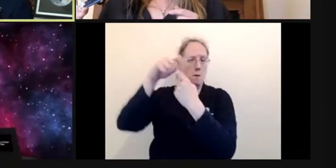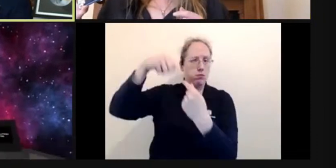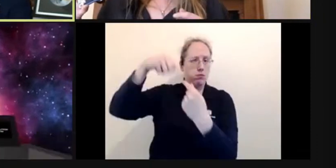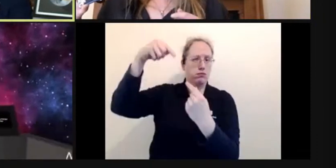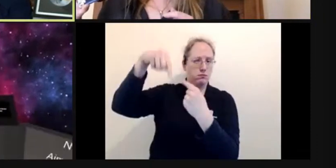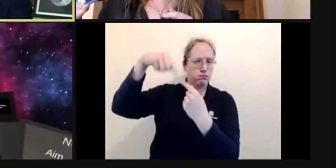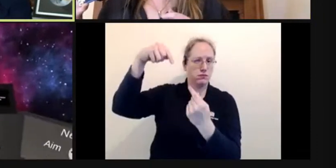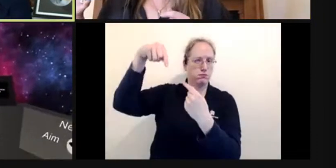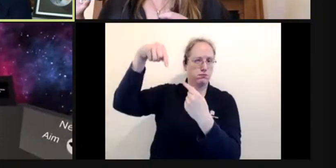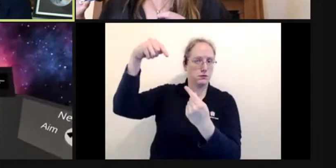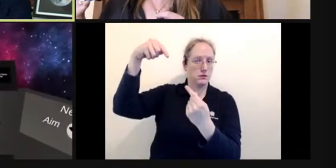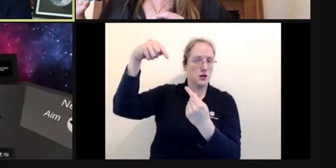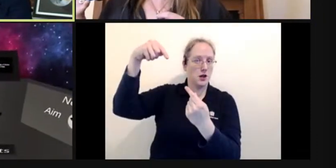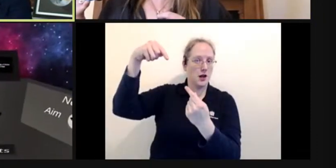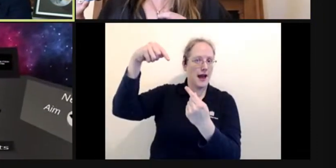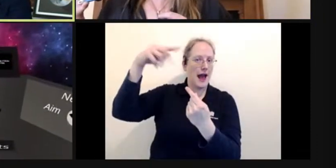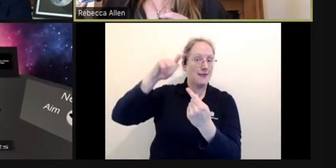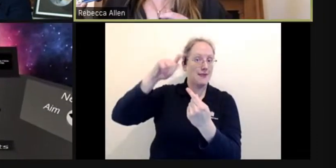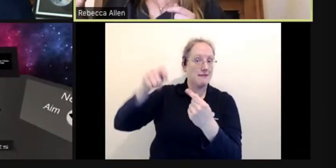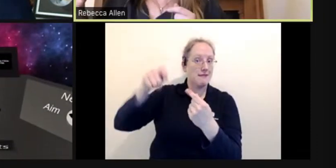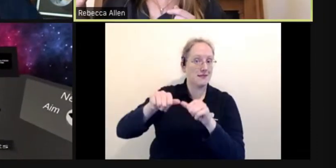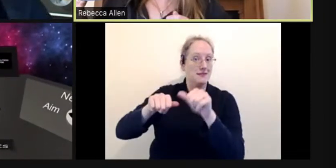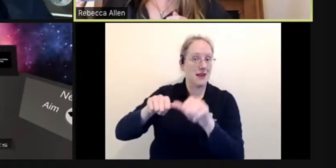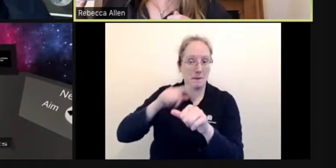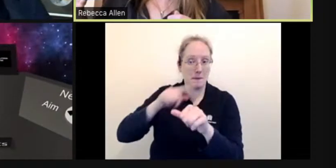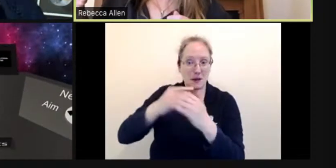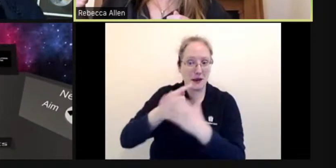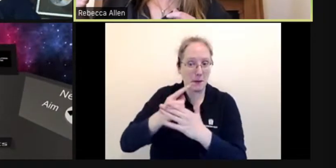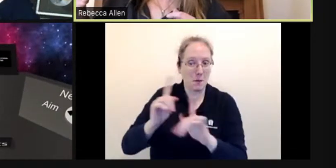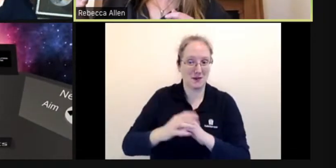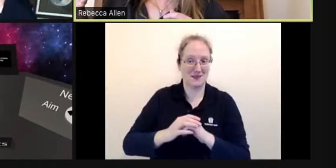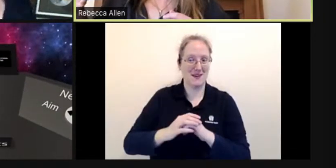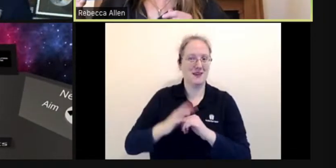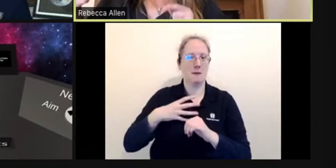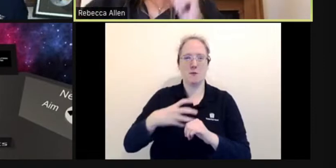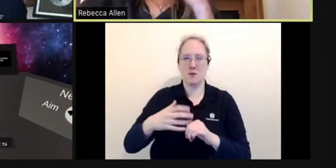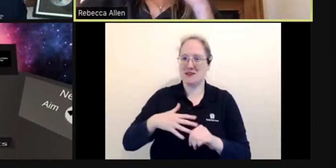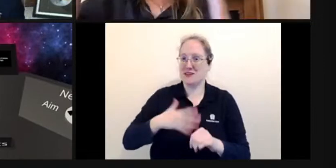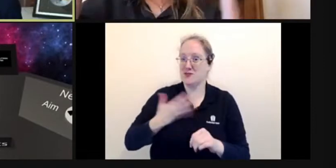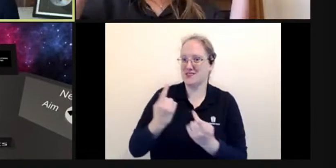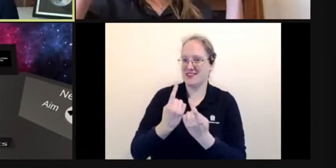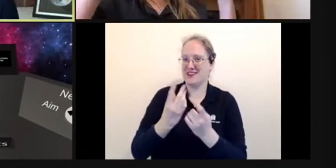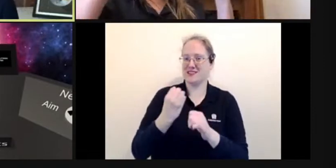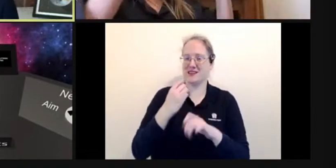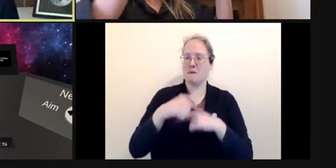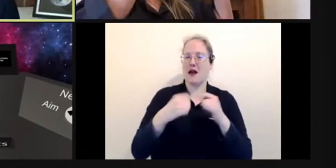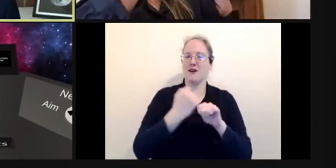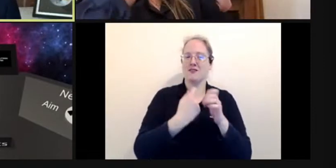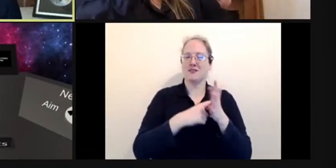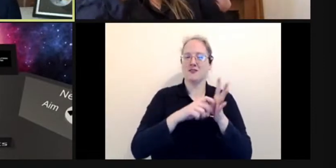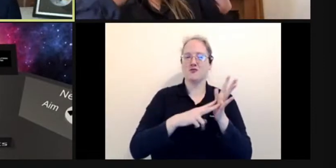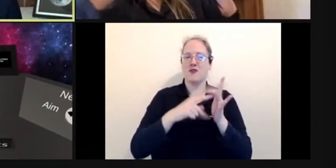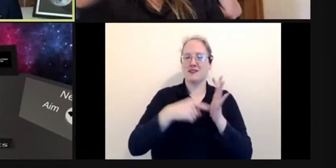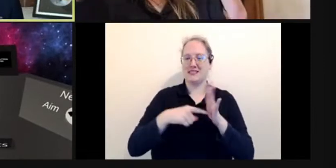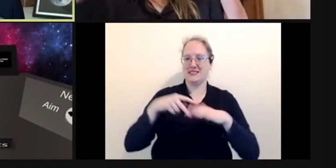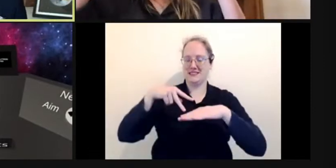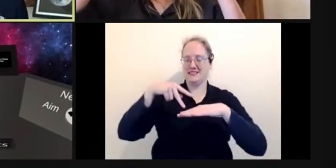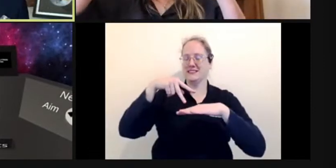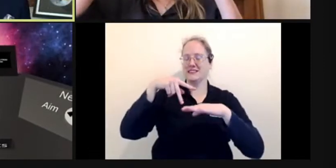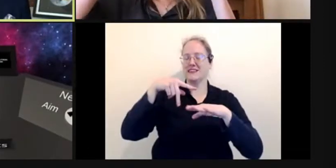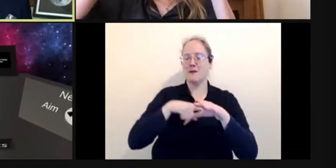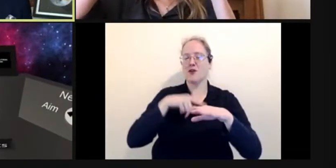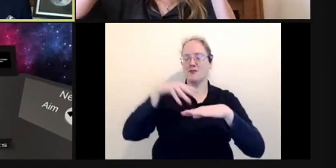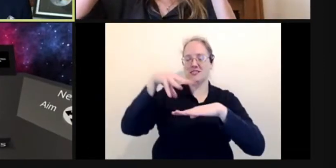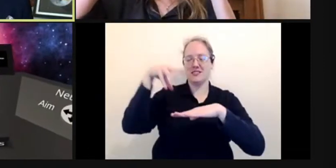talk about some funky stuff that happens with gravity. All right, that's right. Everyone's favorite extreme form of matter.